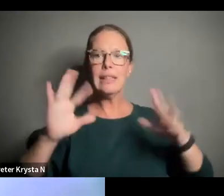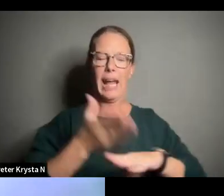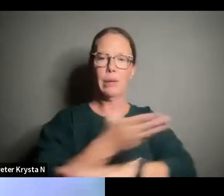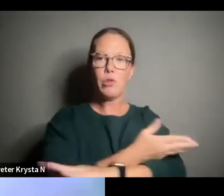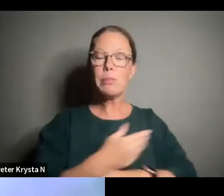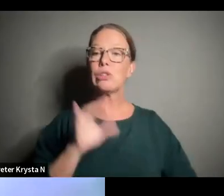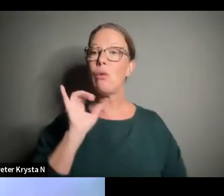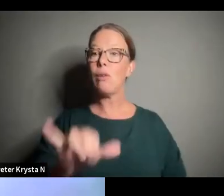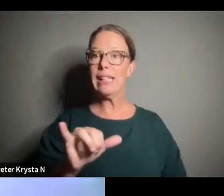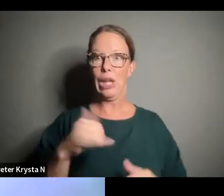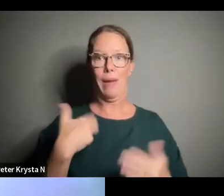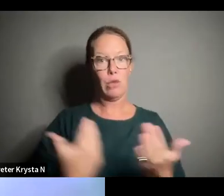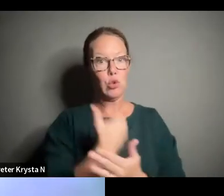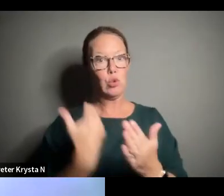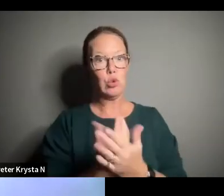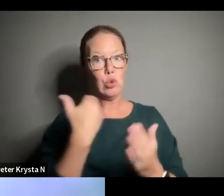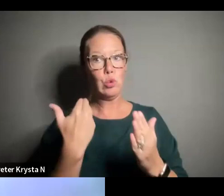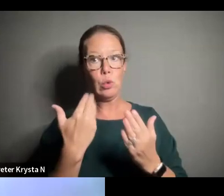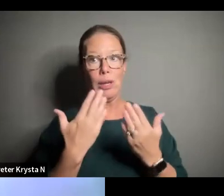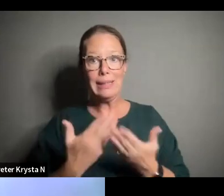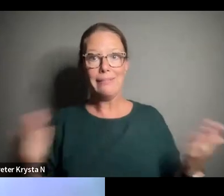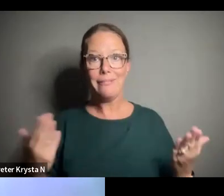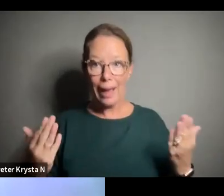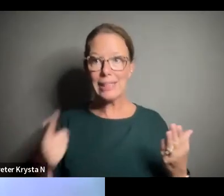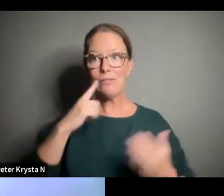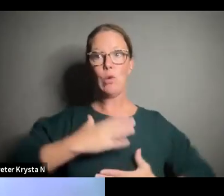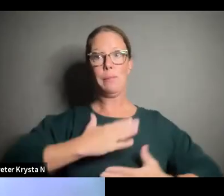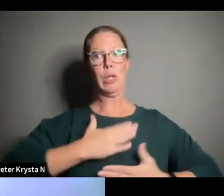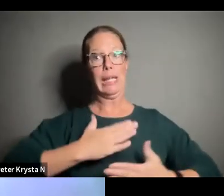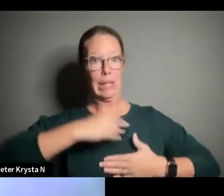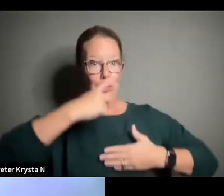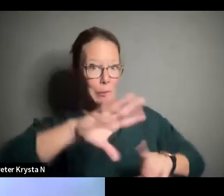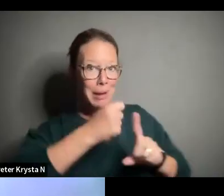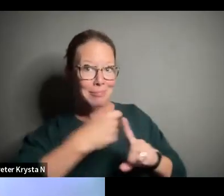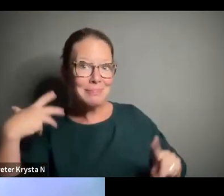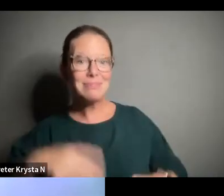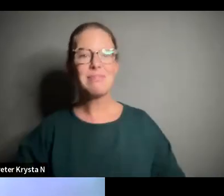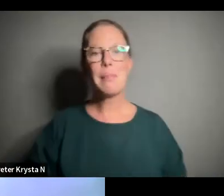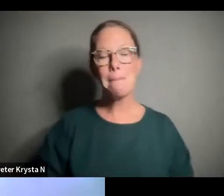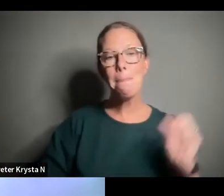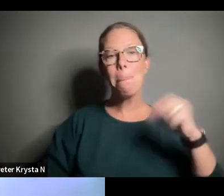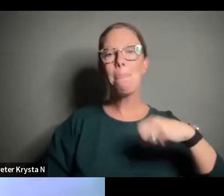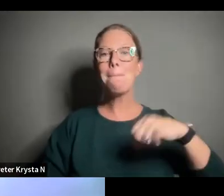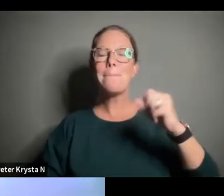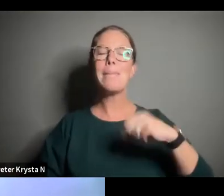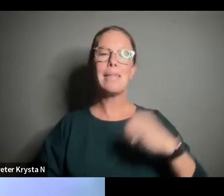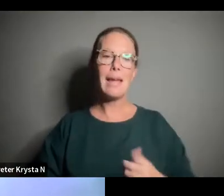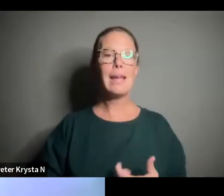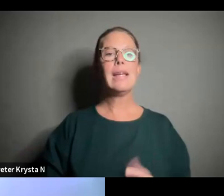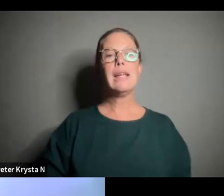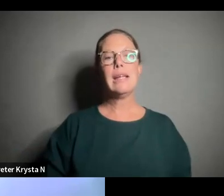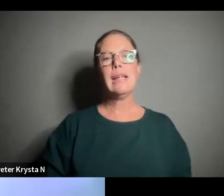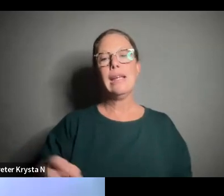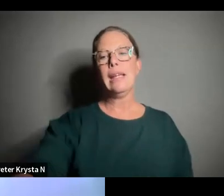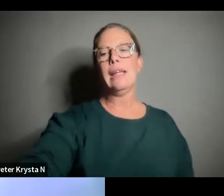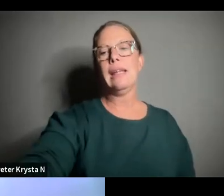you've got this new device for breathing, and can you tell us about that? Yeah, so what we identified, and this is